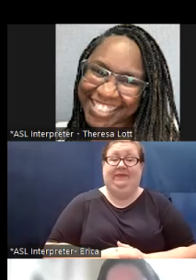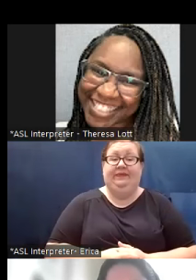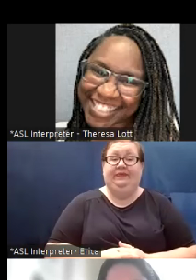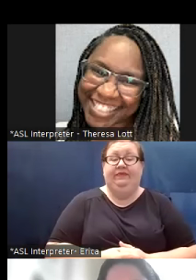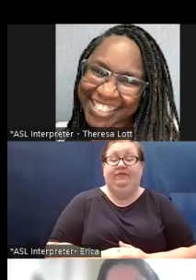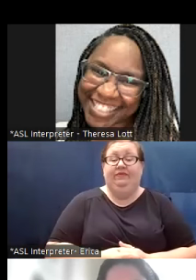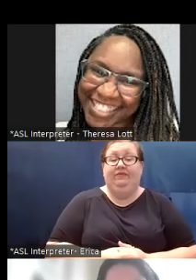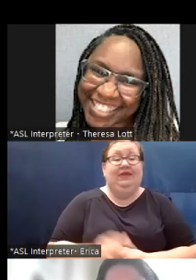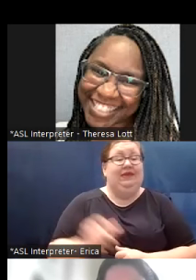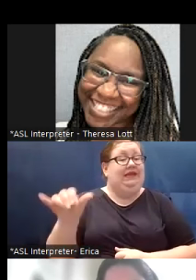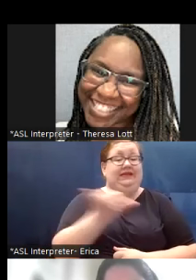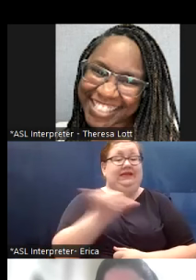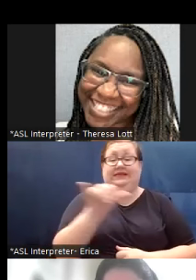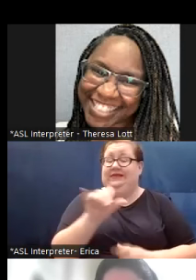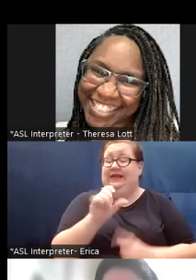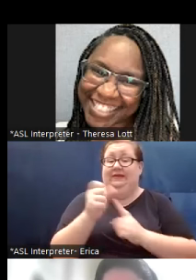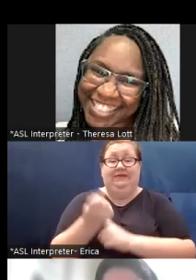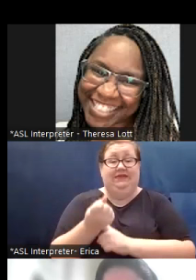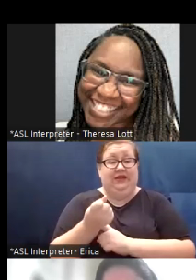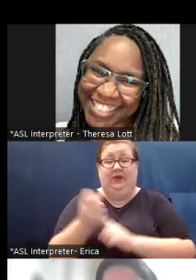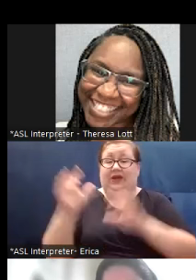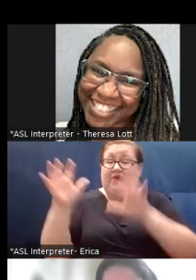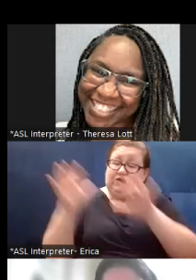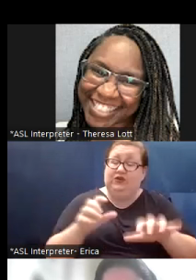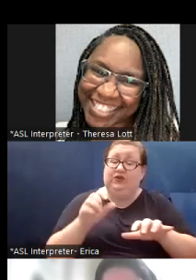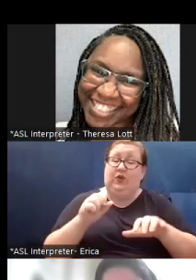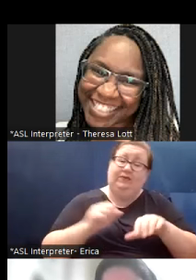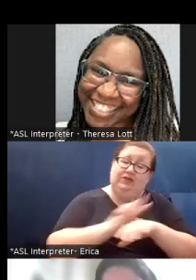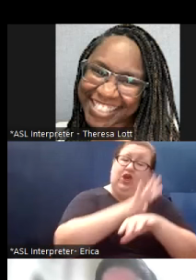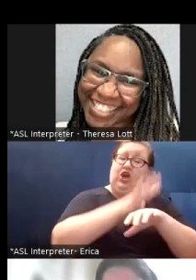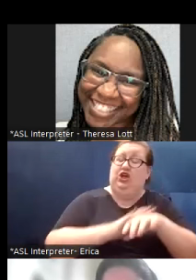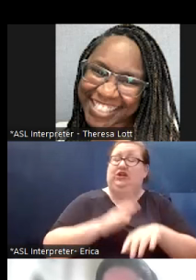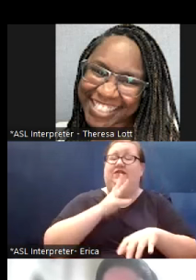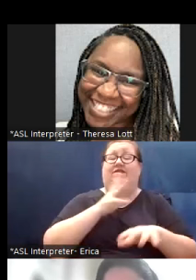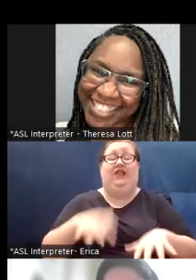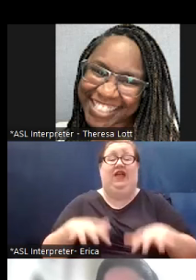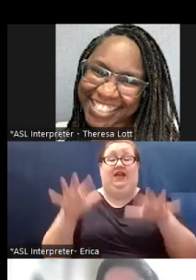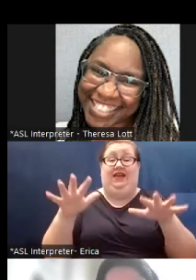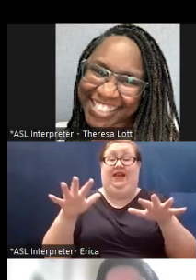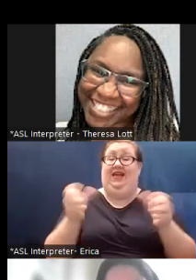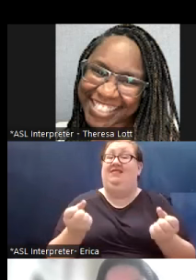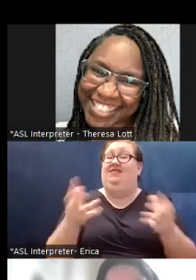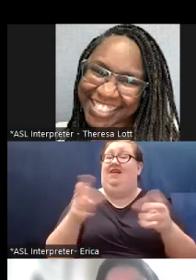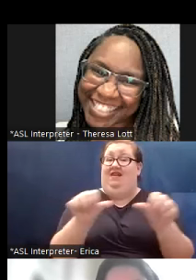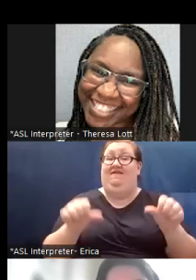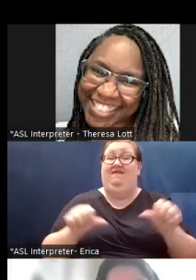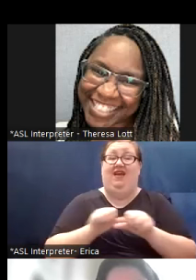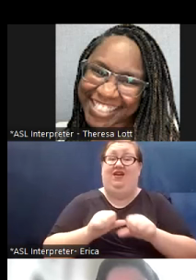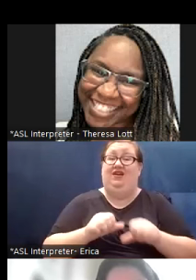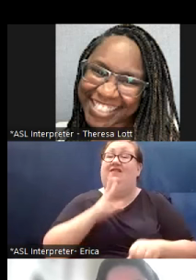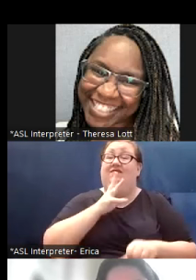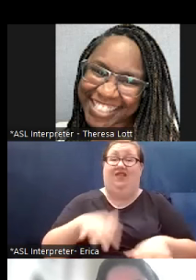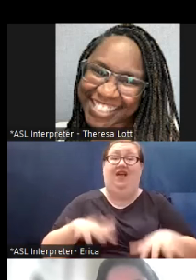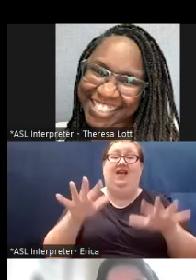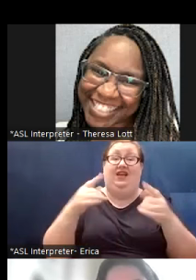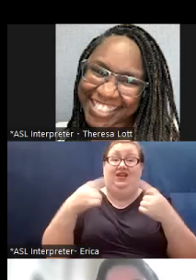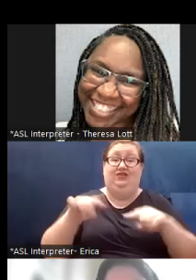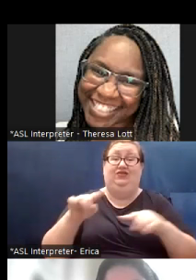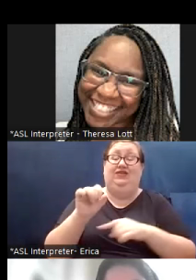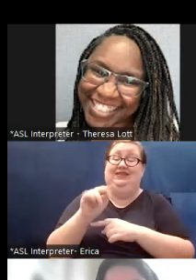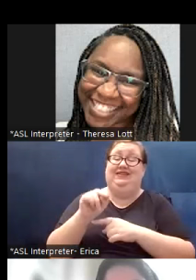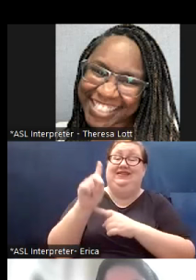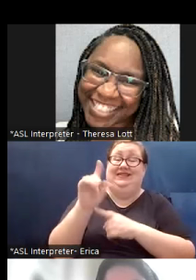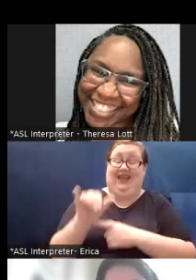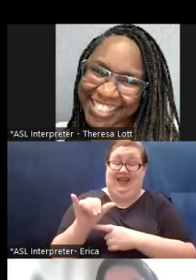It's the same story with storm surge flooding. A lot of areas flooded during Sandy, and we're expecting flooding from a